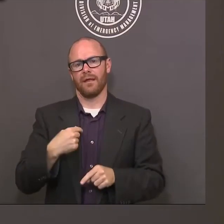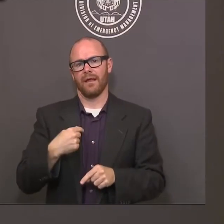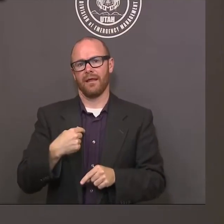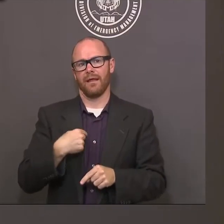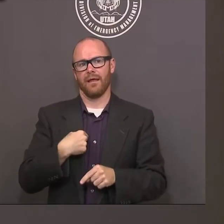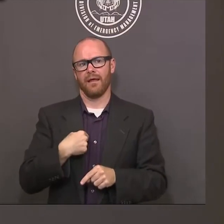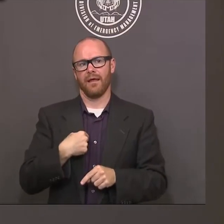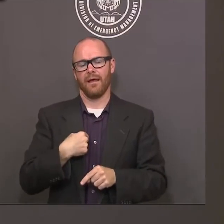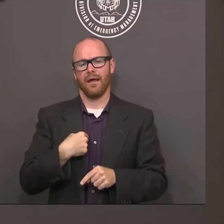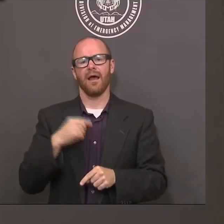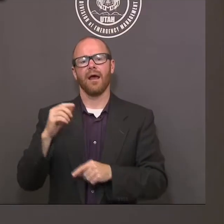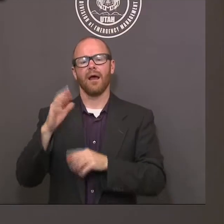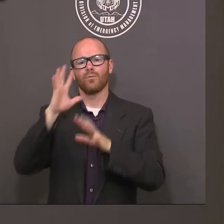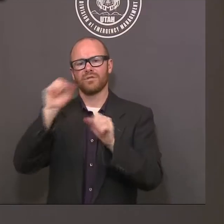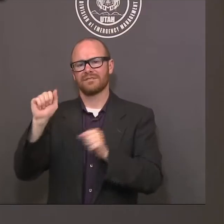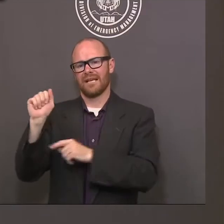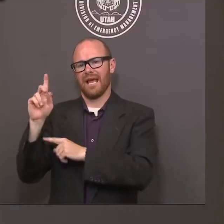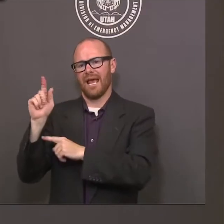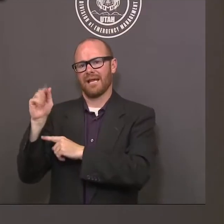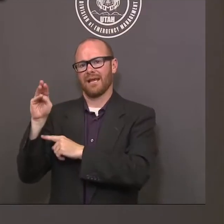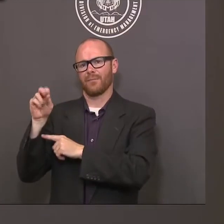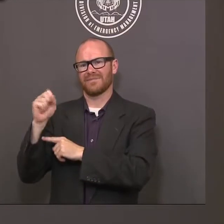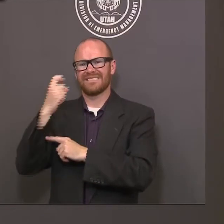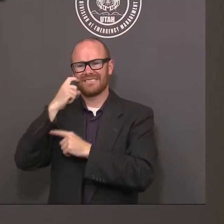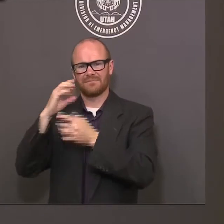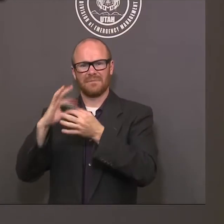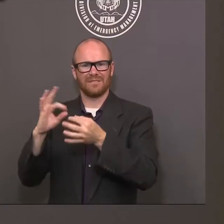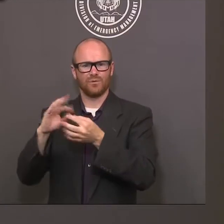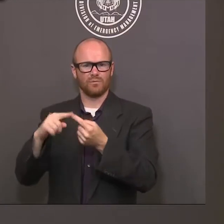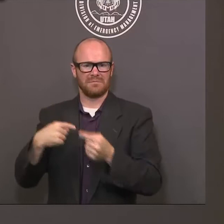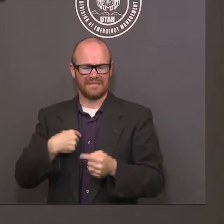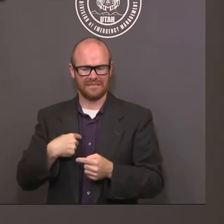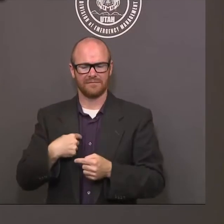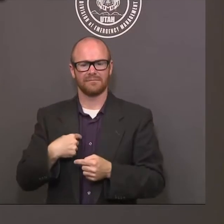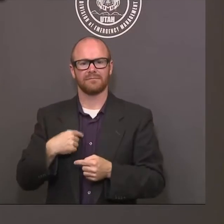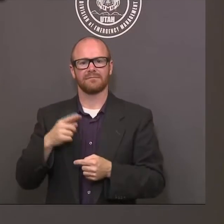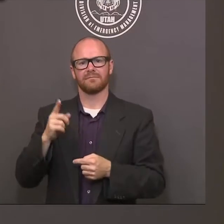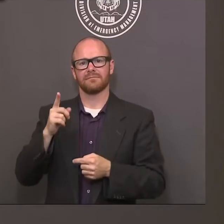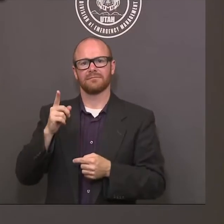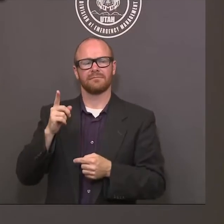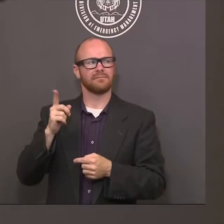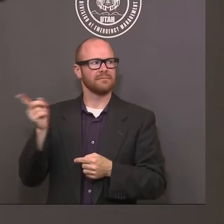struck, President Adams just leaned over to me here and said,